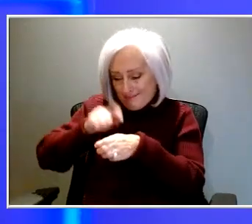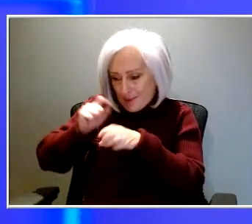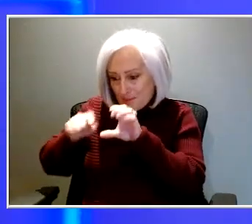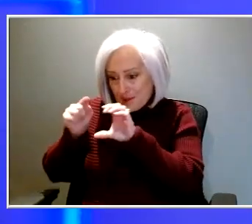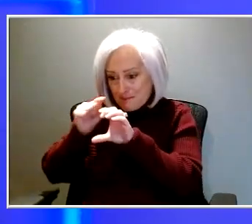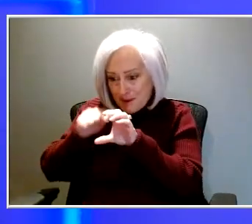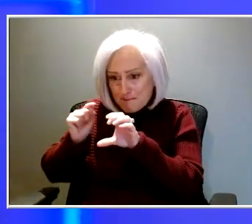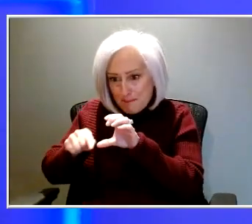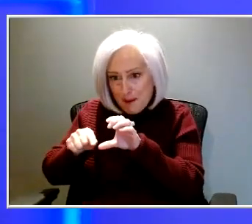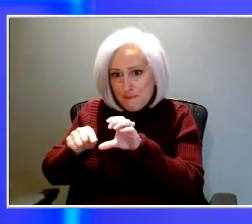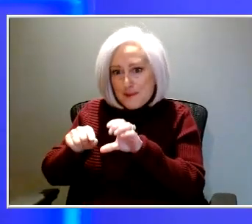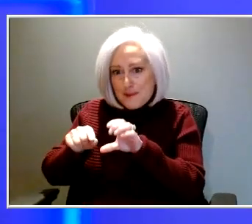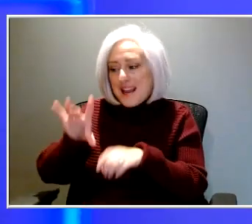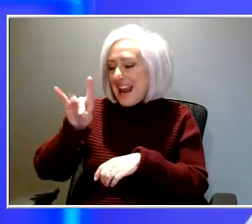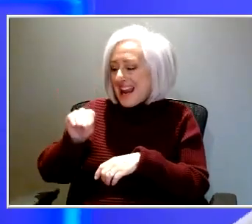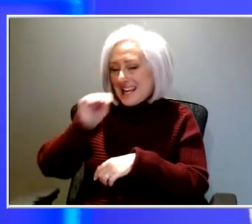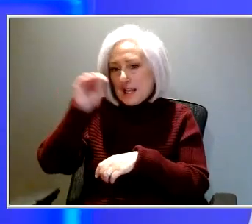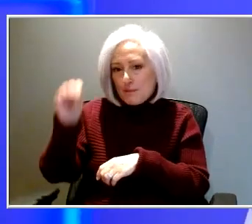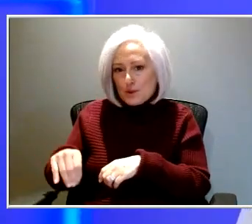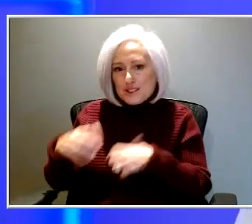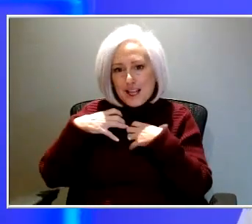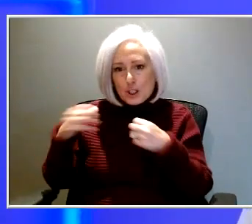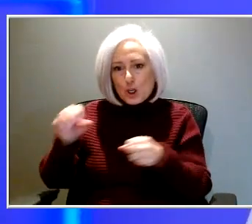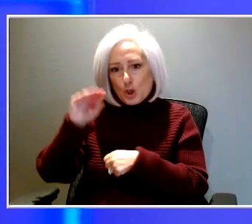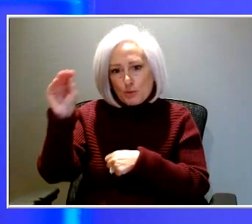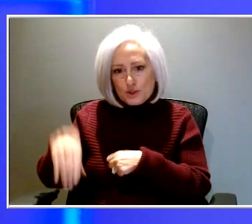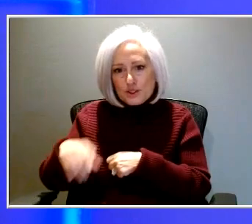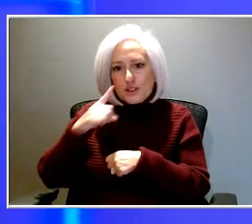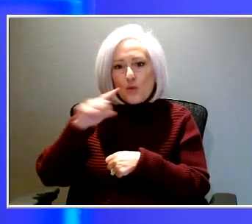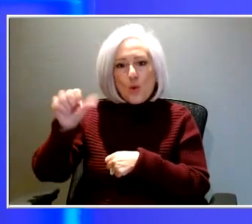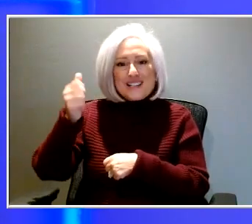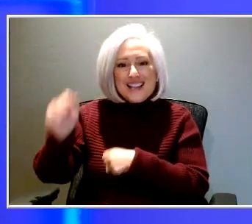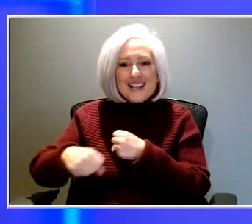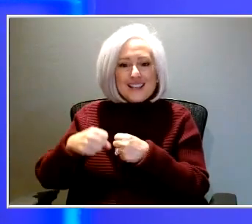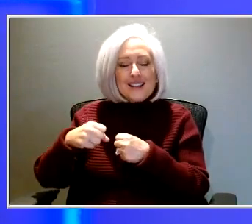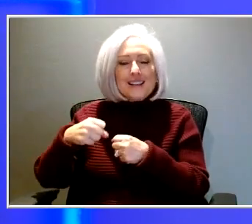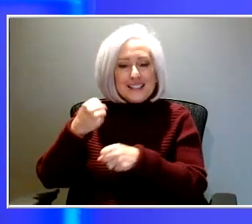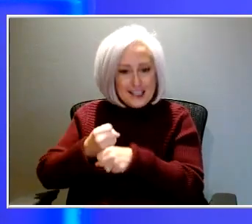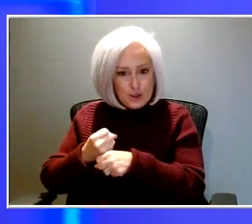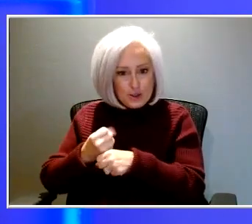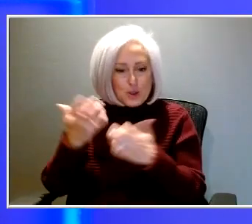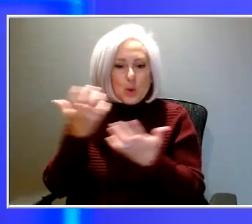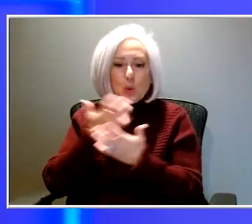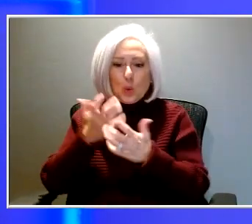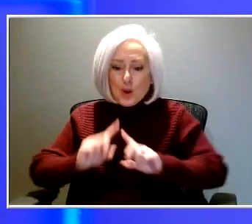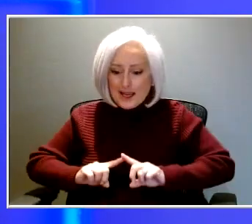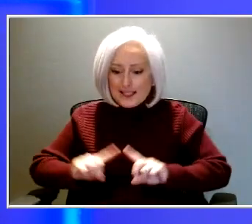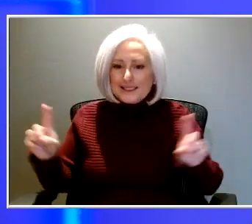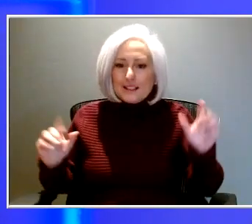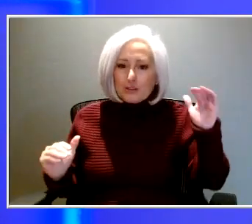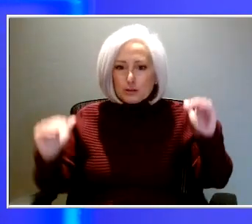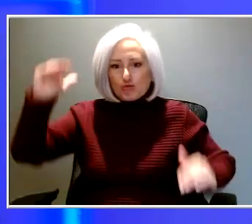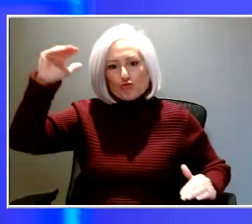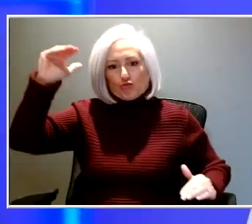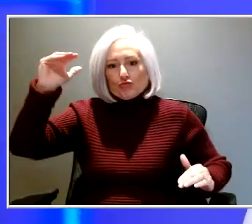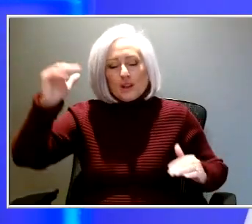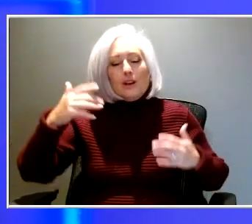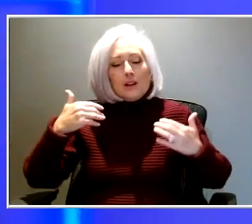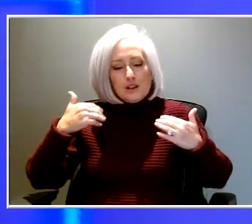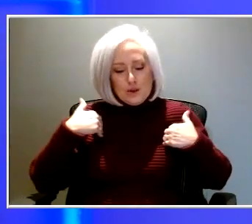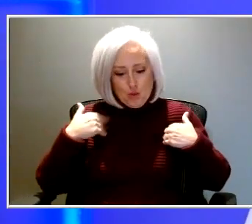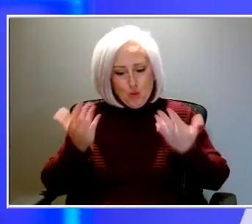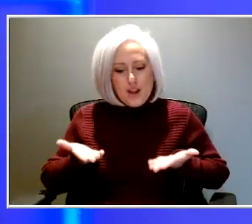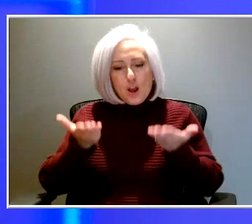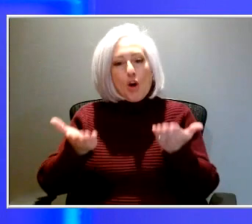to 80% cure rate at 10 years. That's a huge difference. And so we offer a lot of patients like